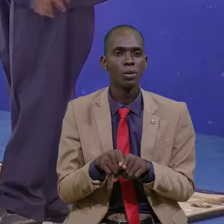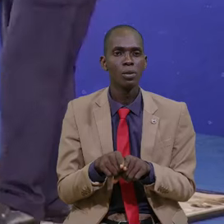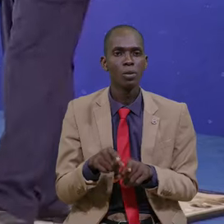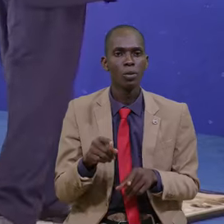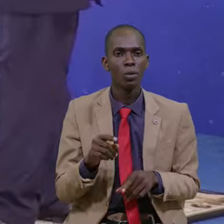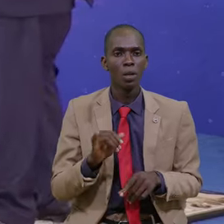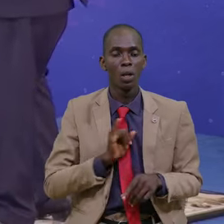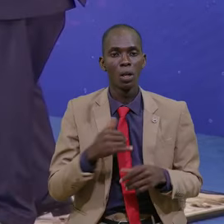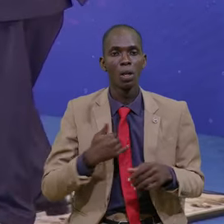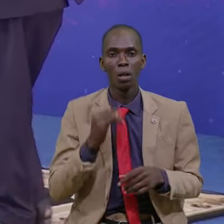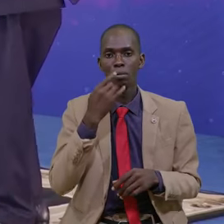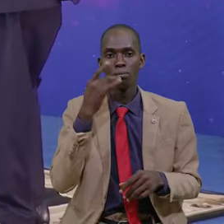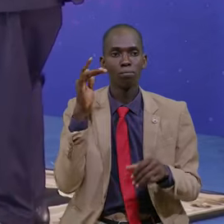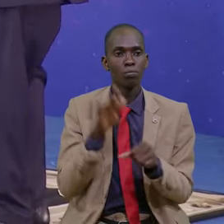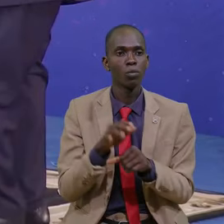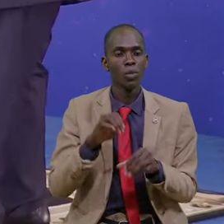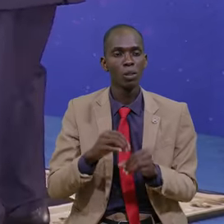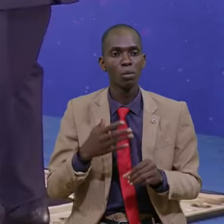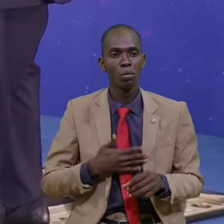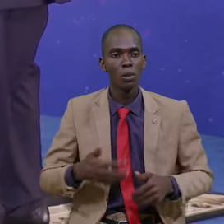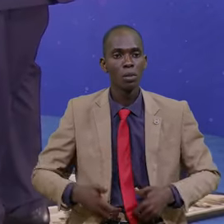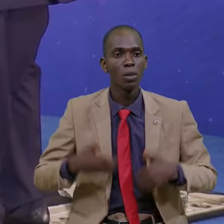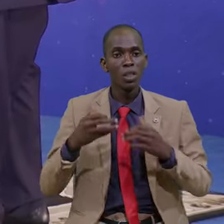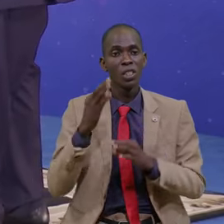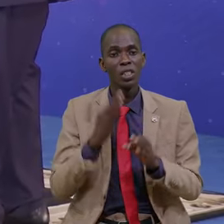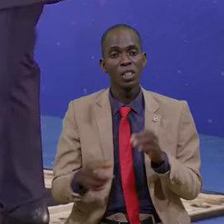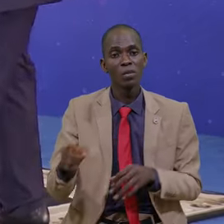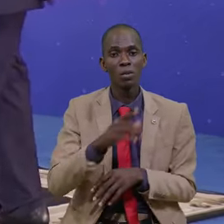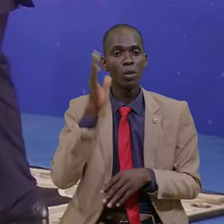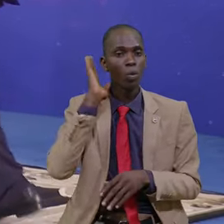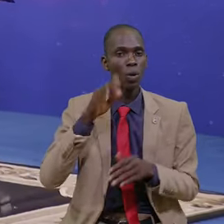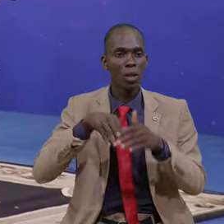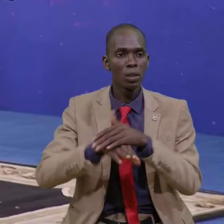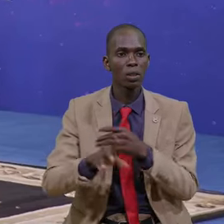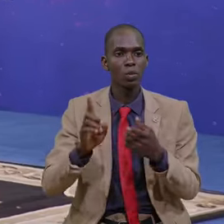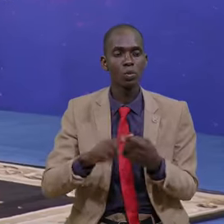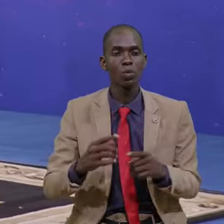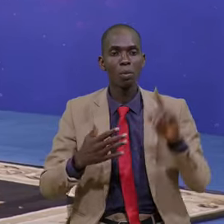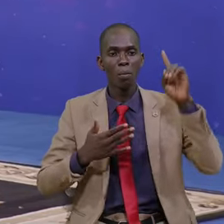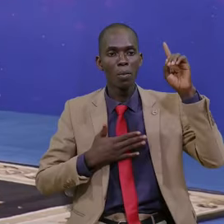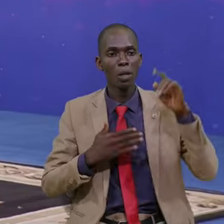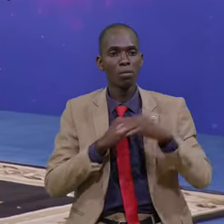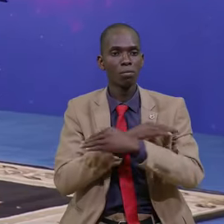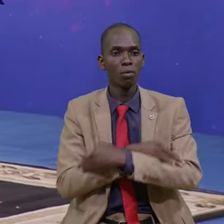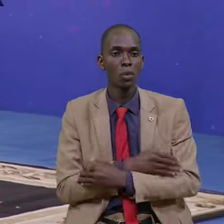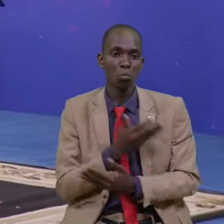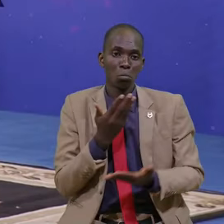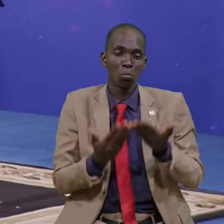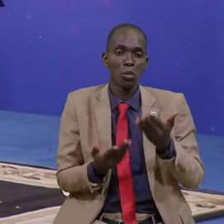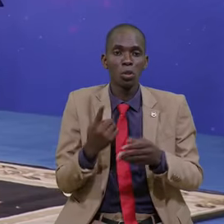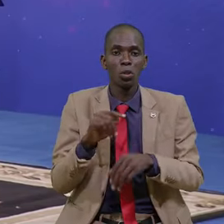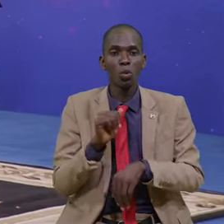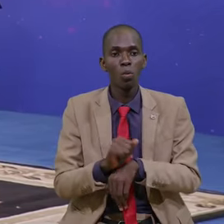R if they shall enter in into my rest although the works were